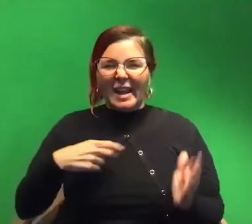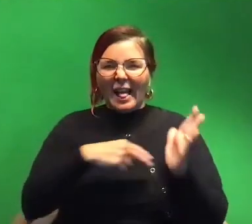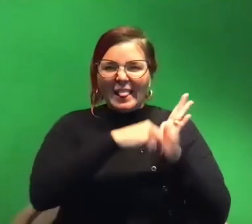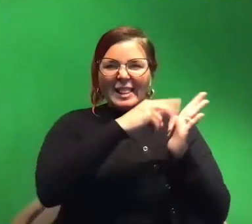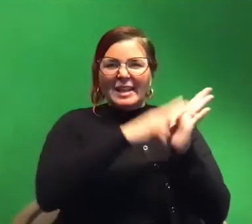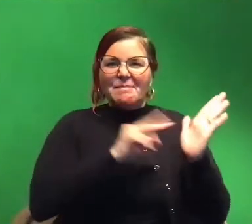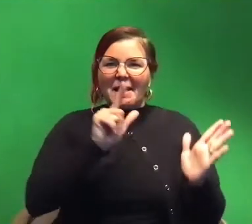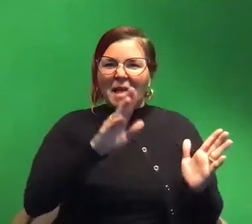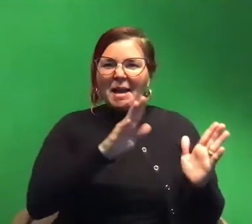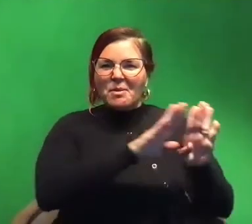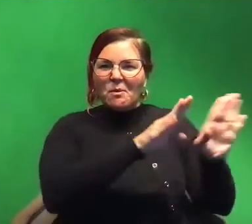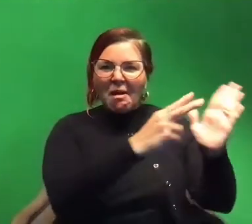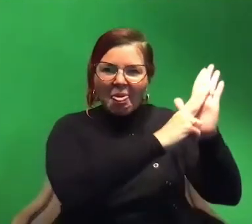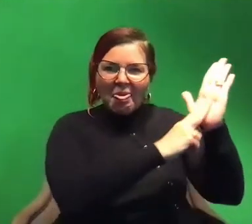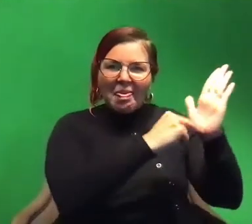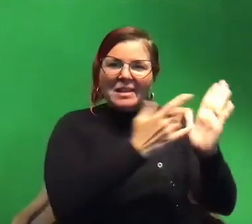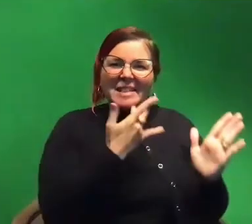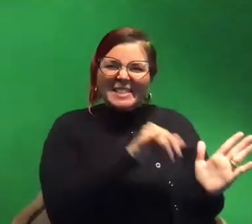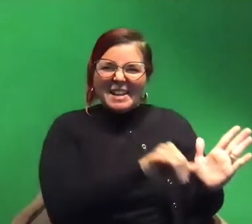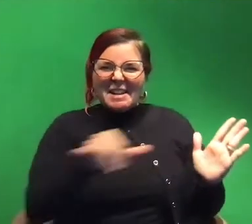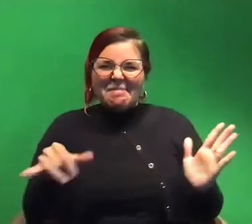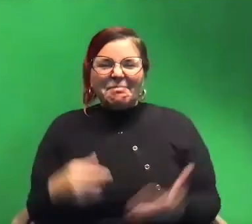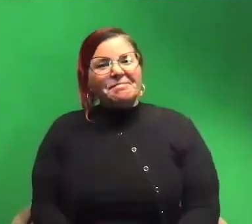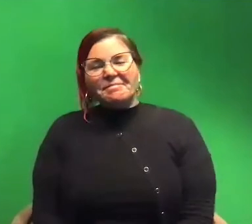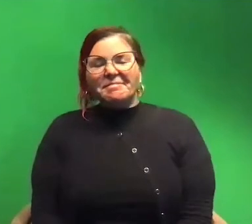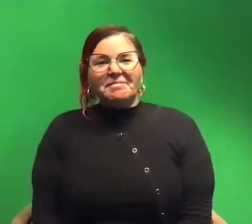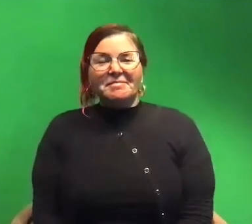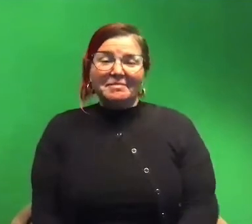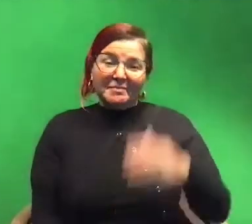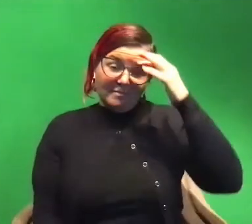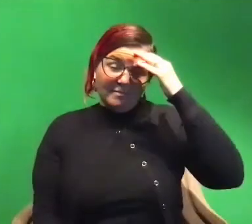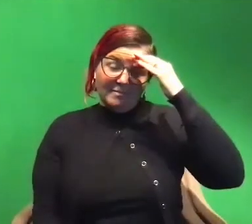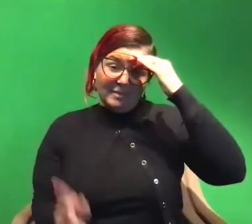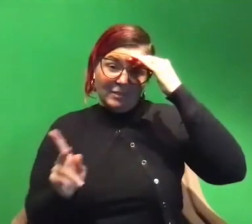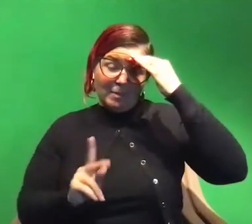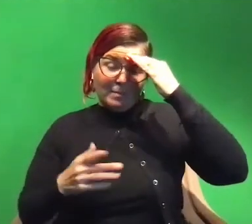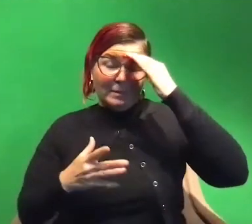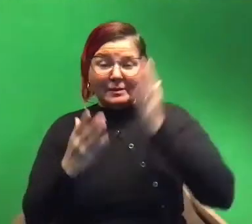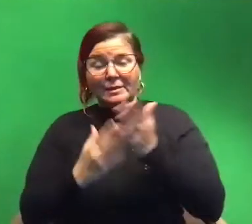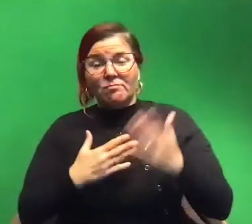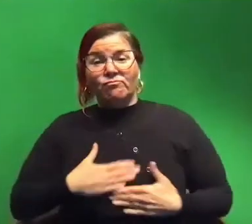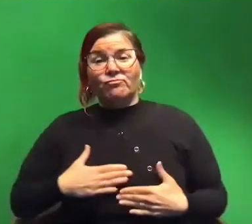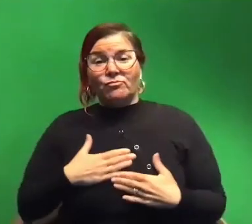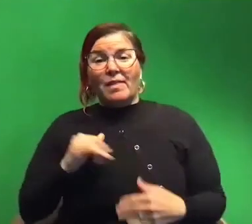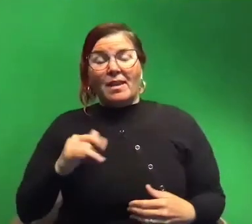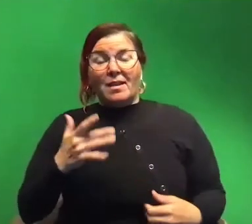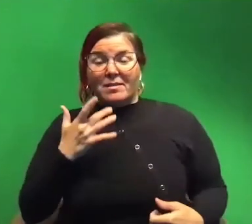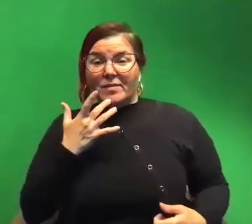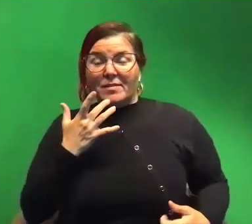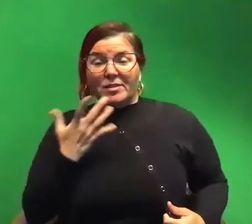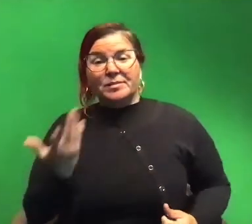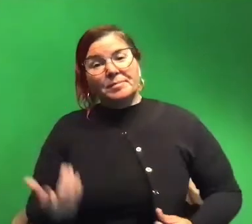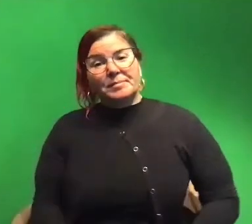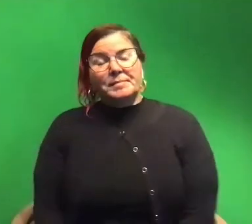um so yeah that's people some people really enjoy that um taste